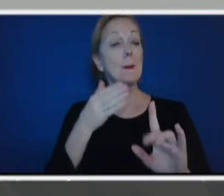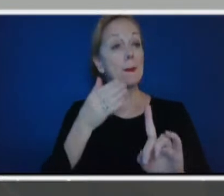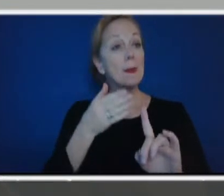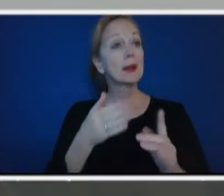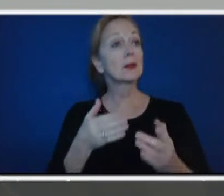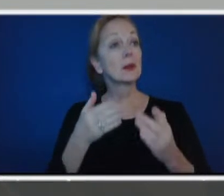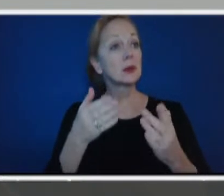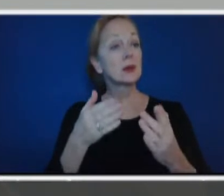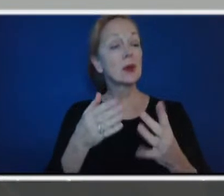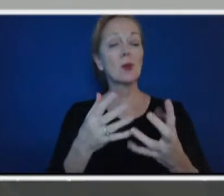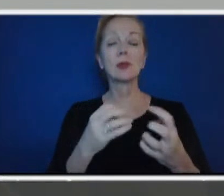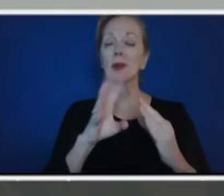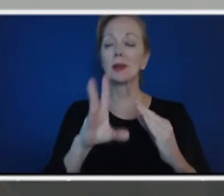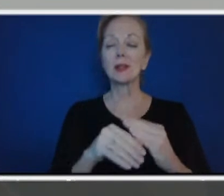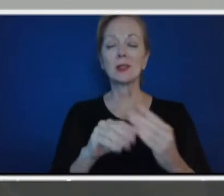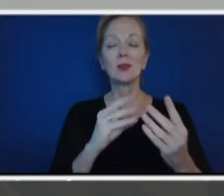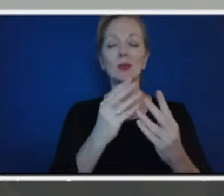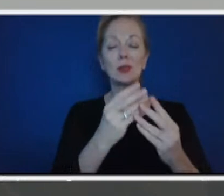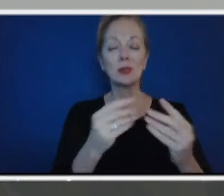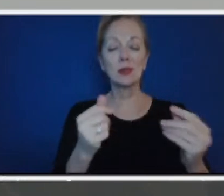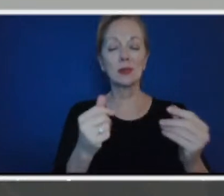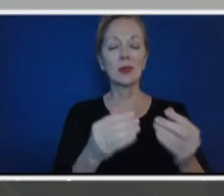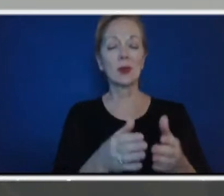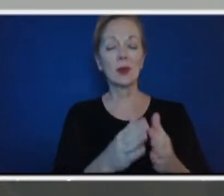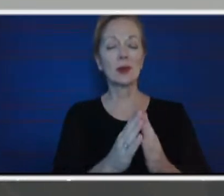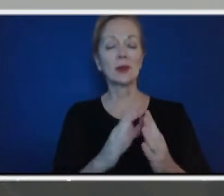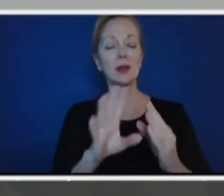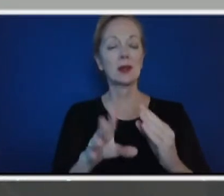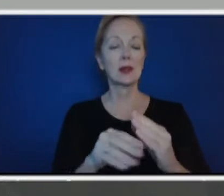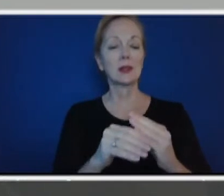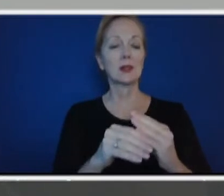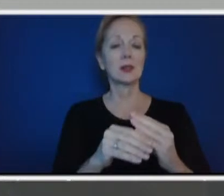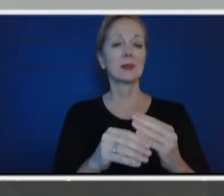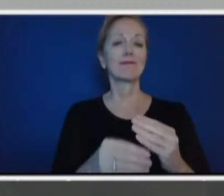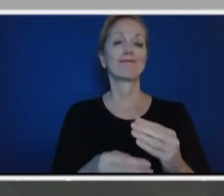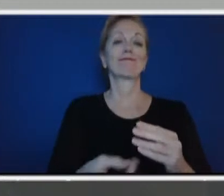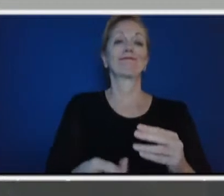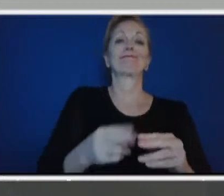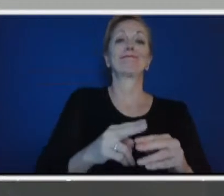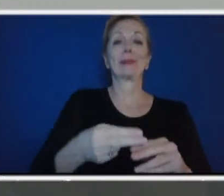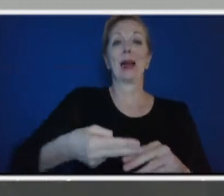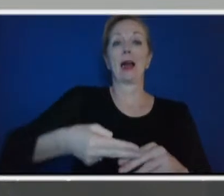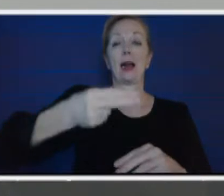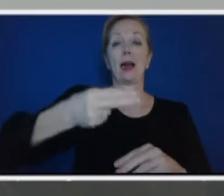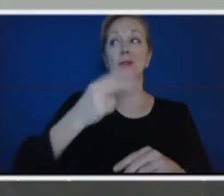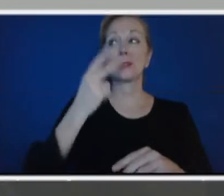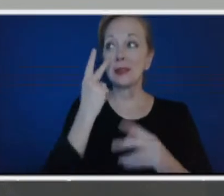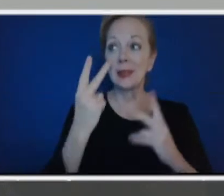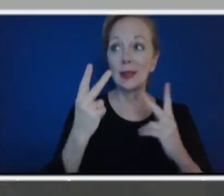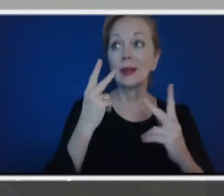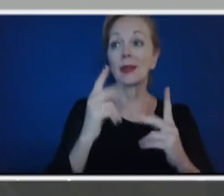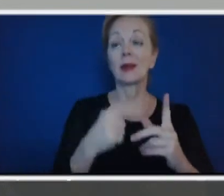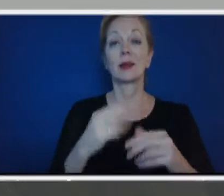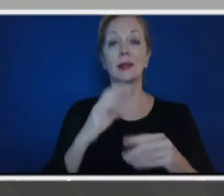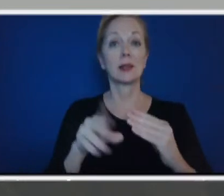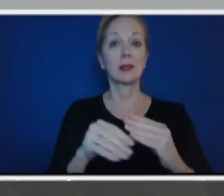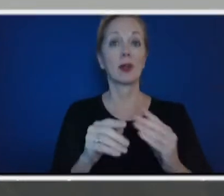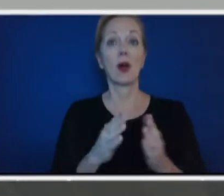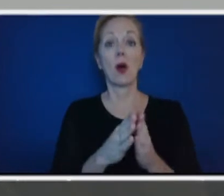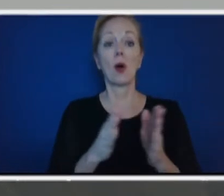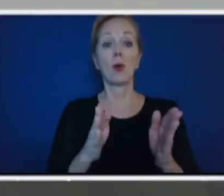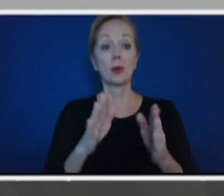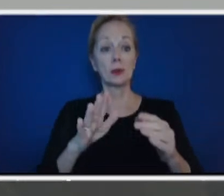additional resolution on the request for additional height. Typically, when we see that, we also get some commitments for additional open space